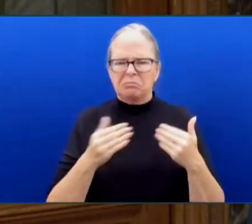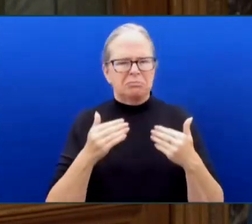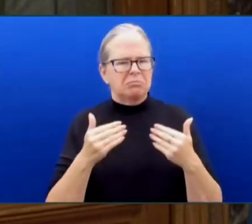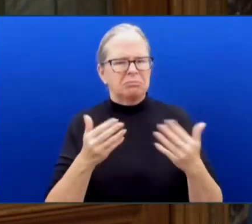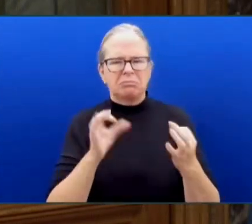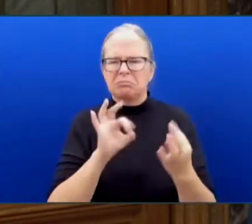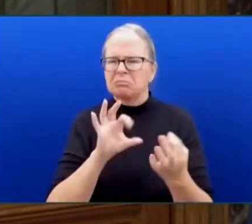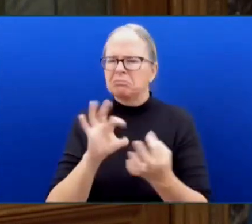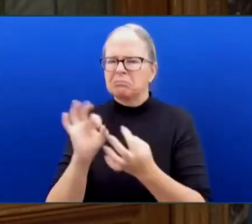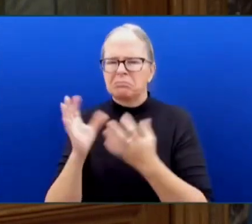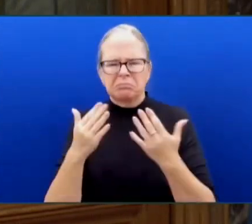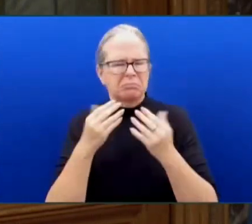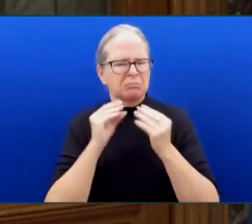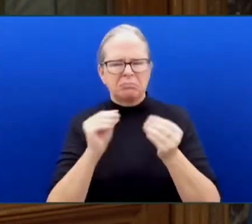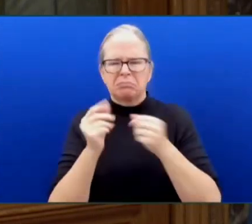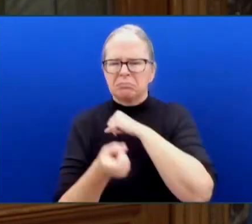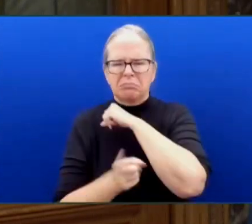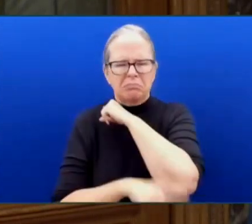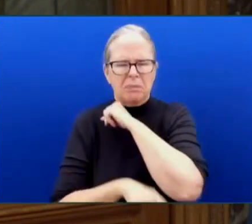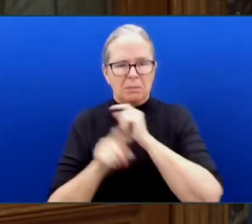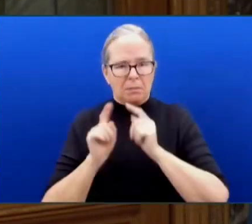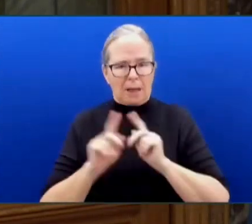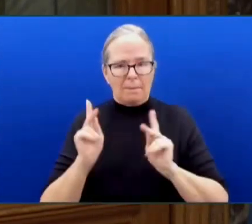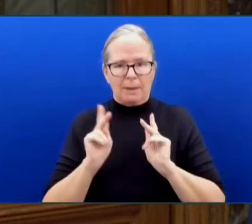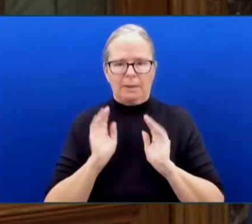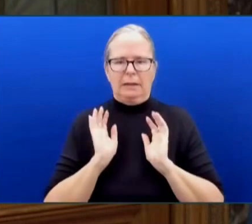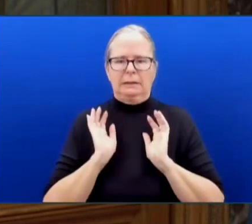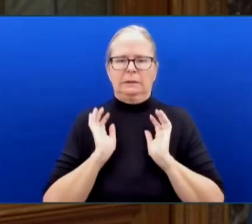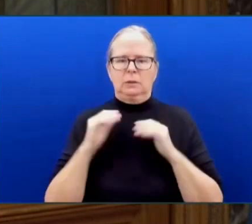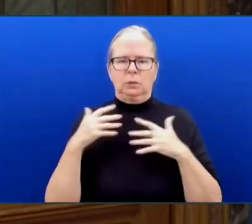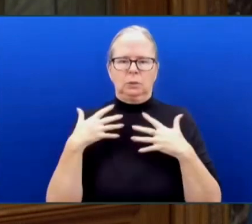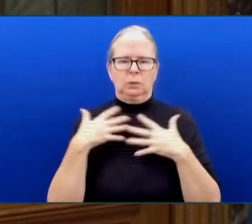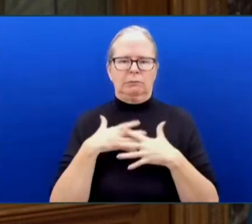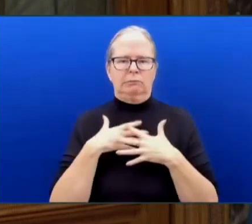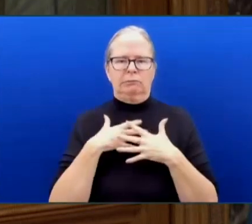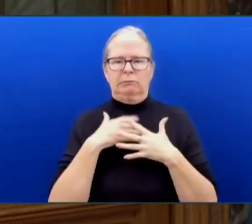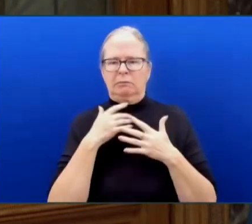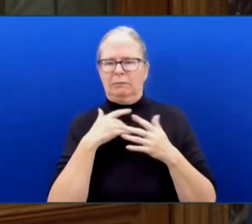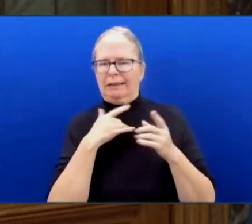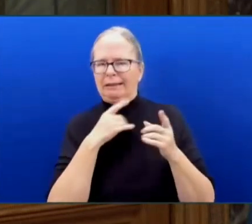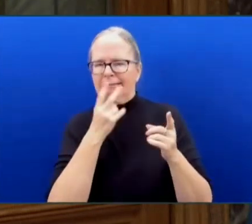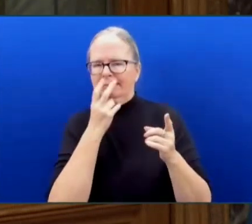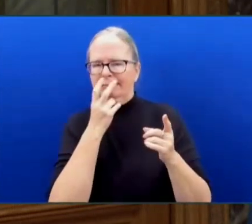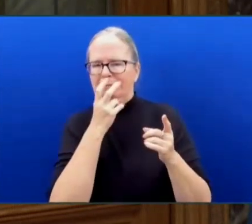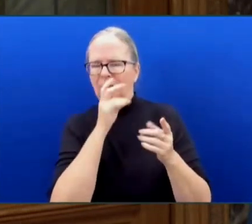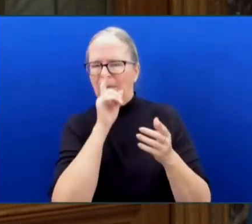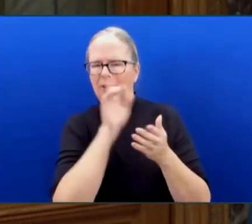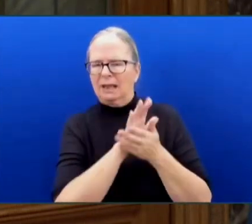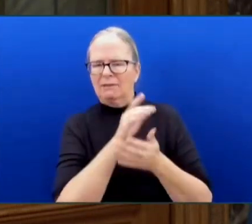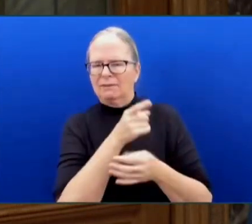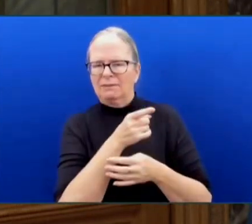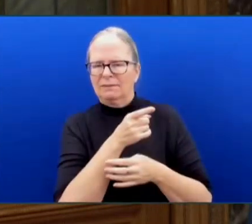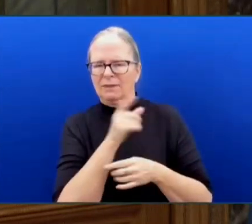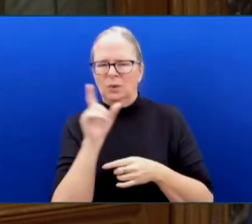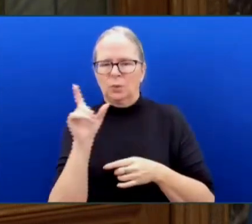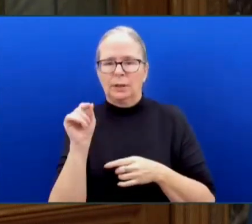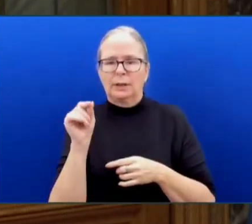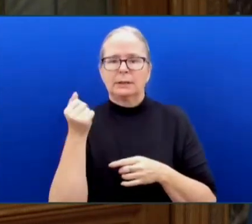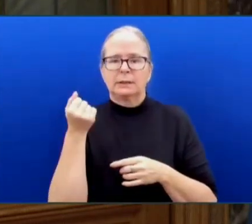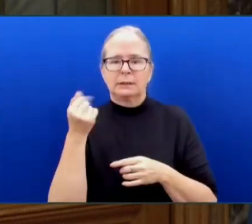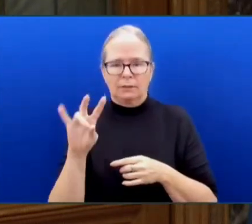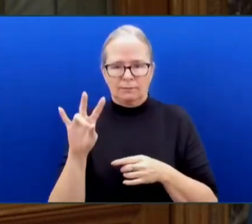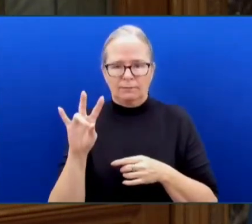spent $17.95 billion on health care. In 2022, same ministry, different